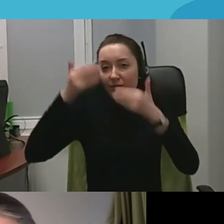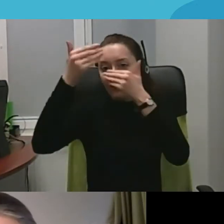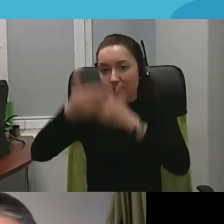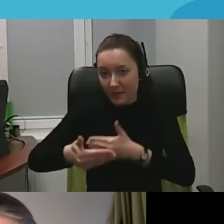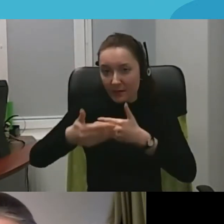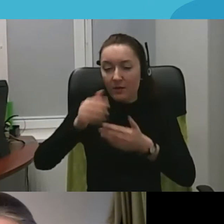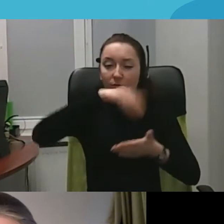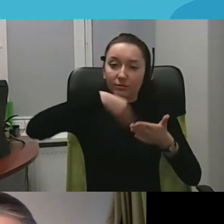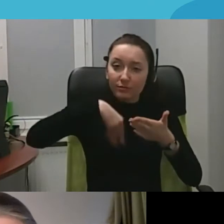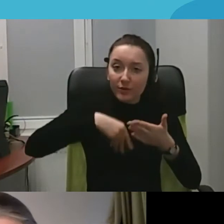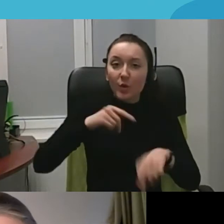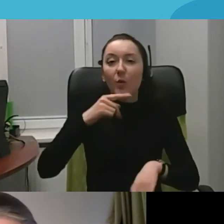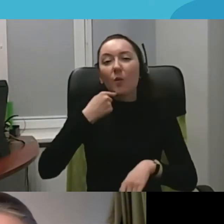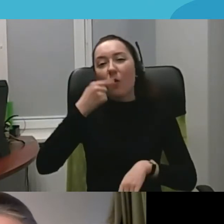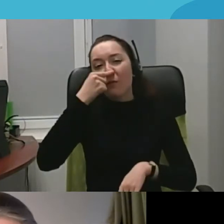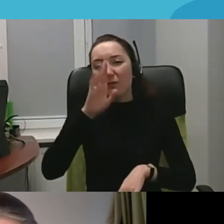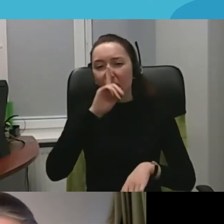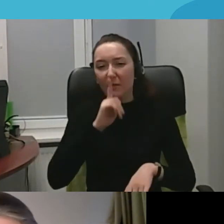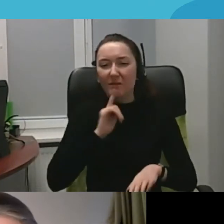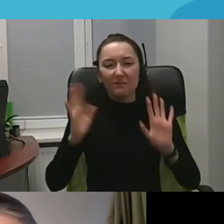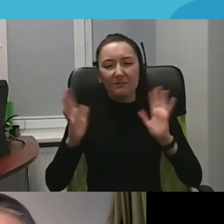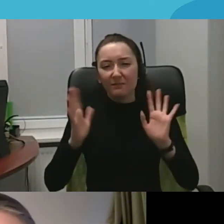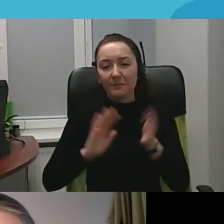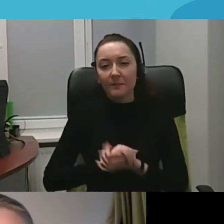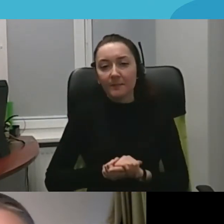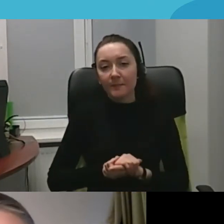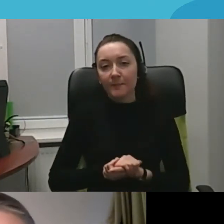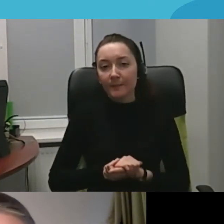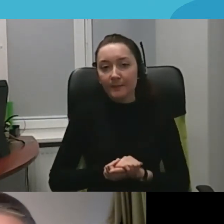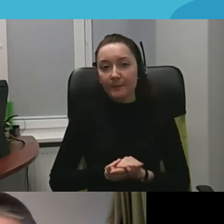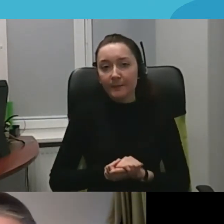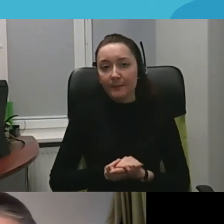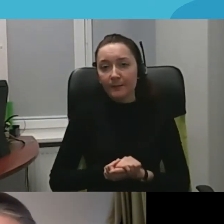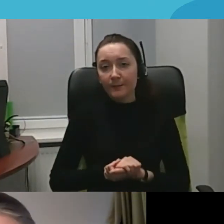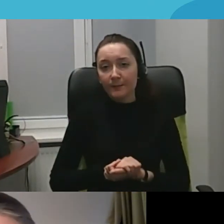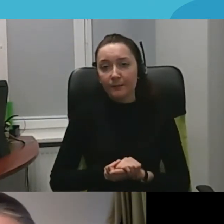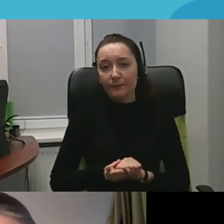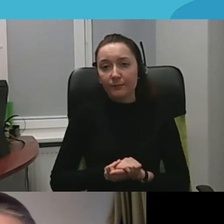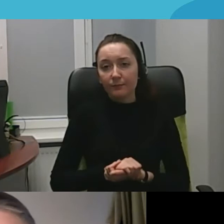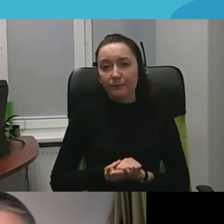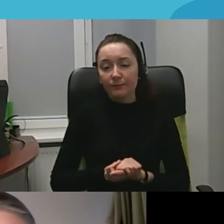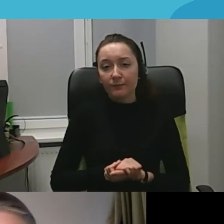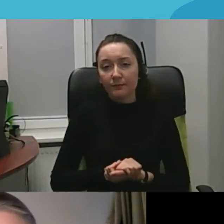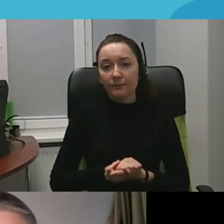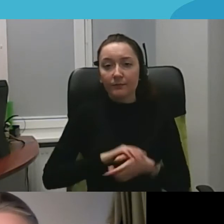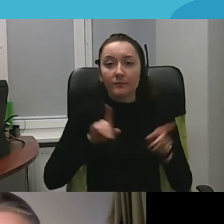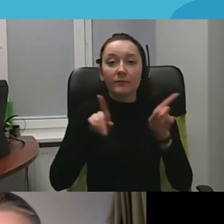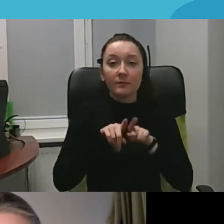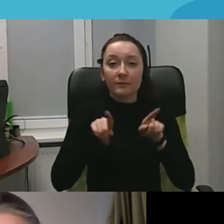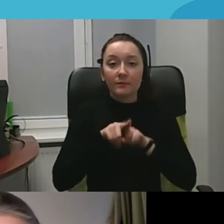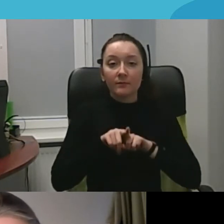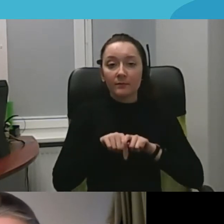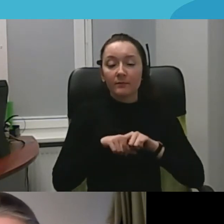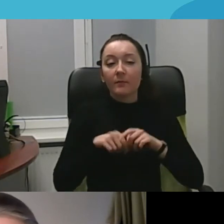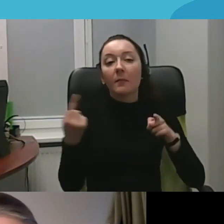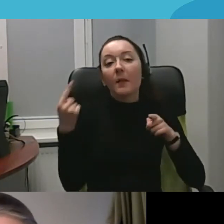on the 4th of December, which was followed by an interactive dialogue, but no further resolution in terms of what else could be launched, an